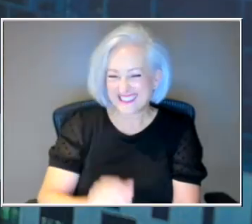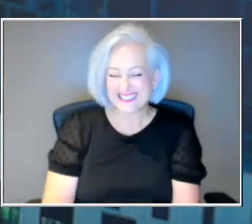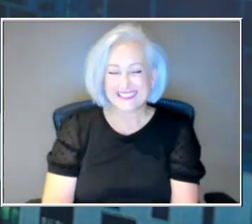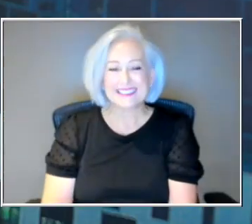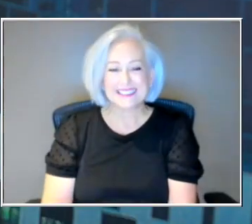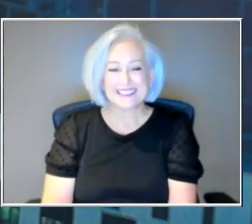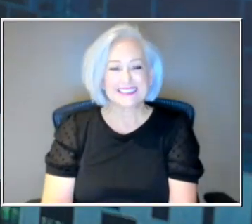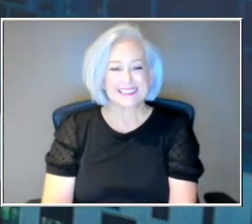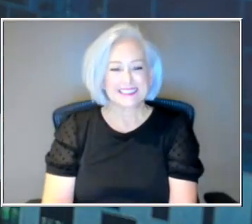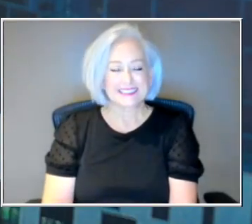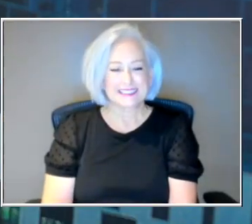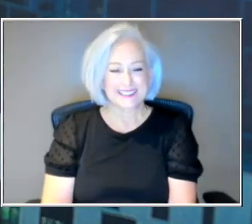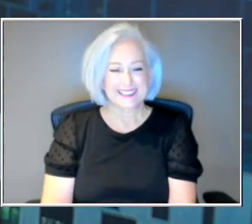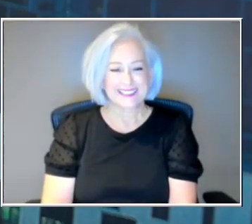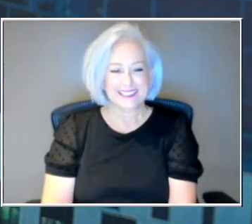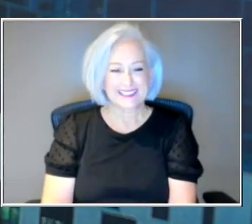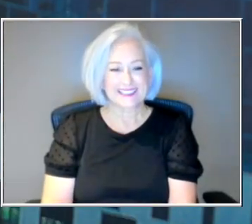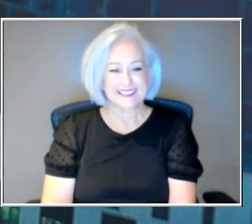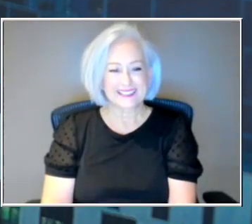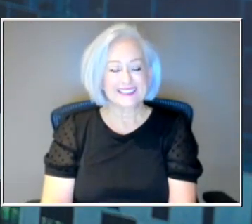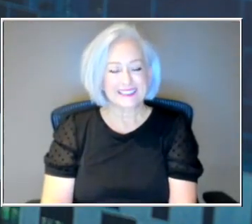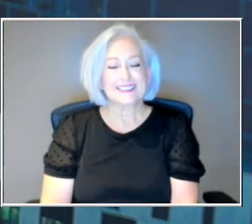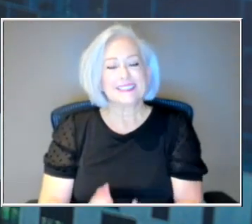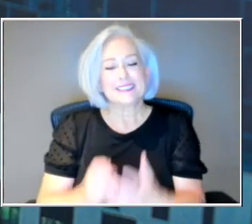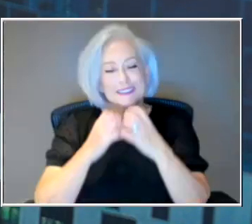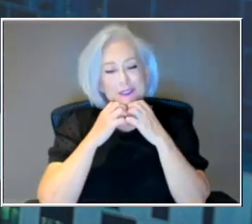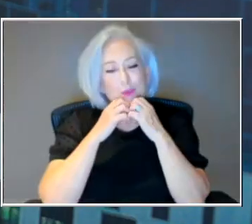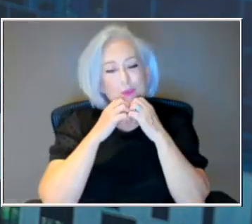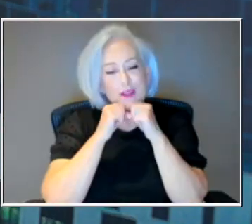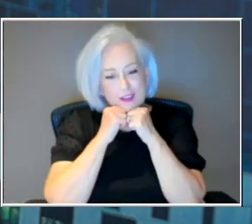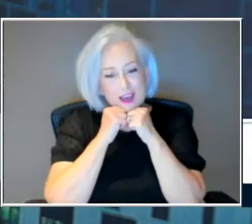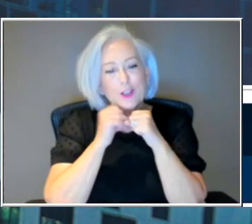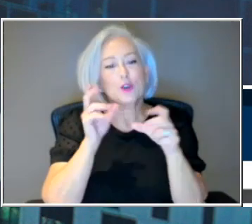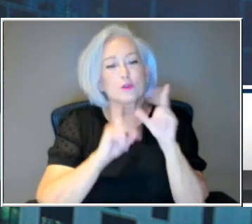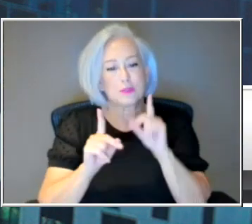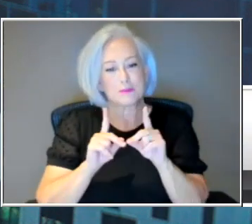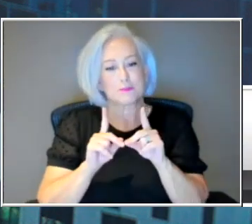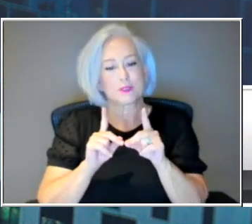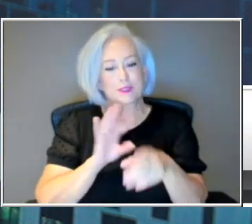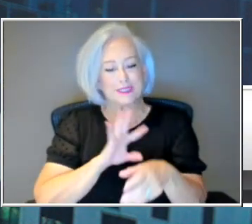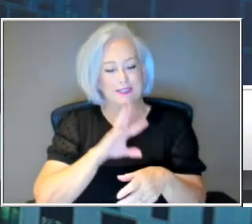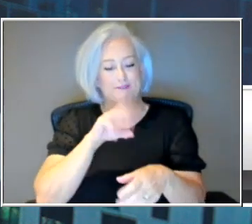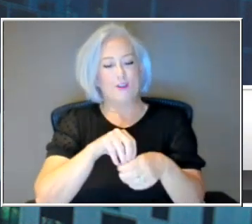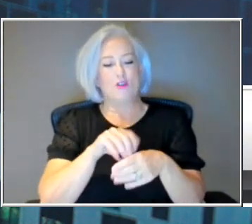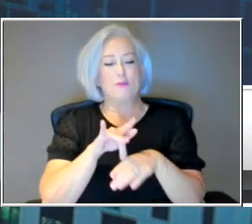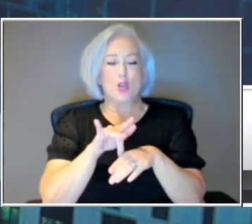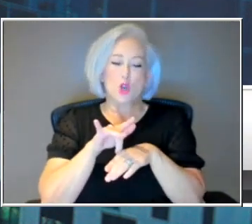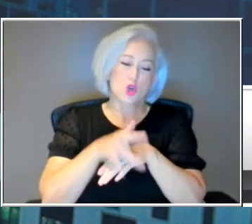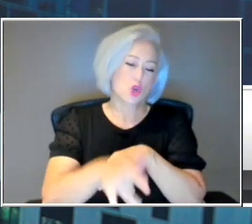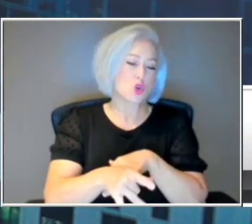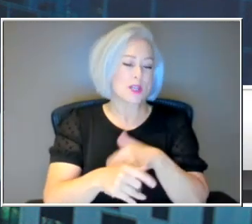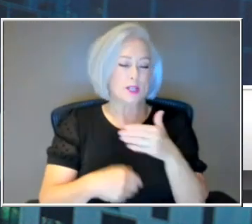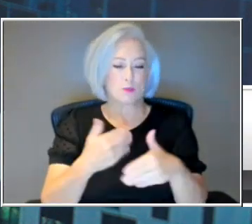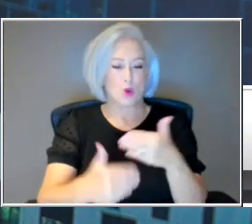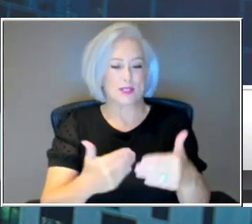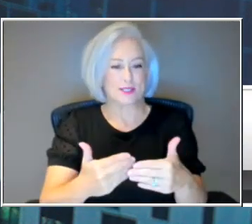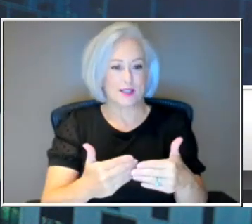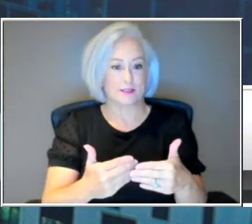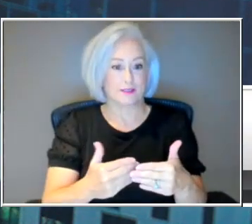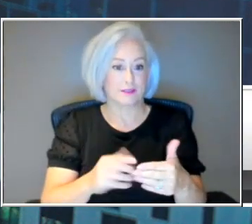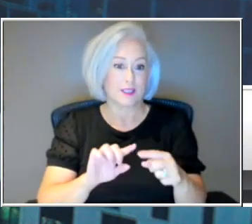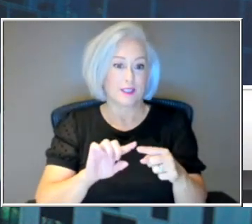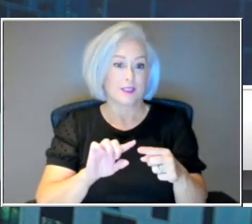really, we value that involvement early on, even during the acute phase of